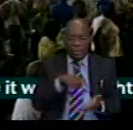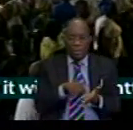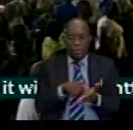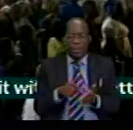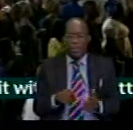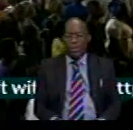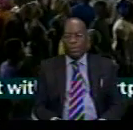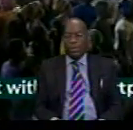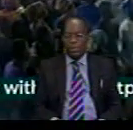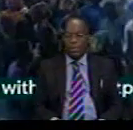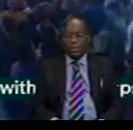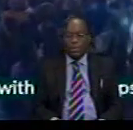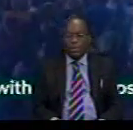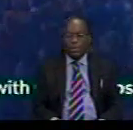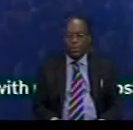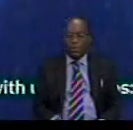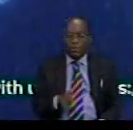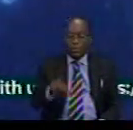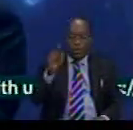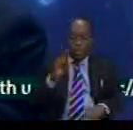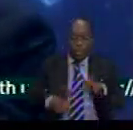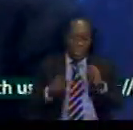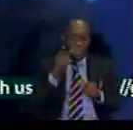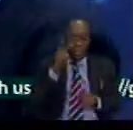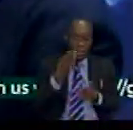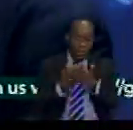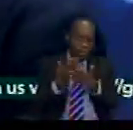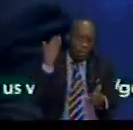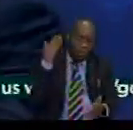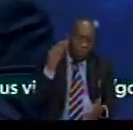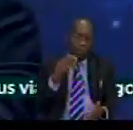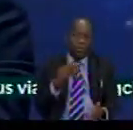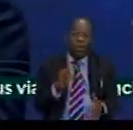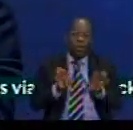You can't see before. Now open your eyes. You will see.